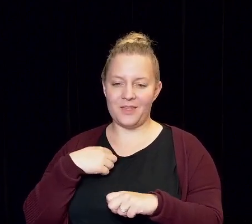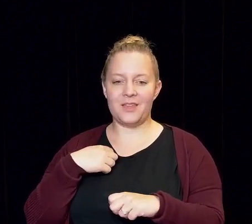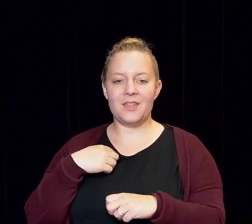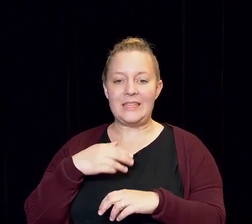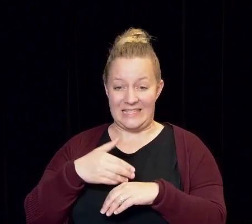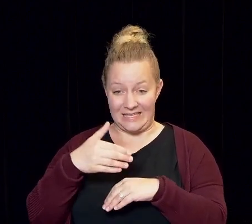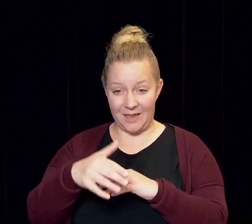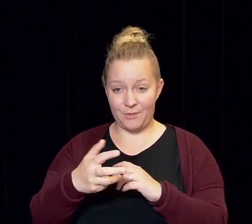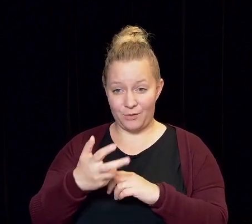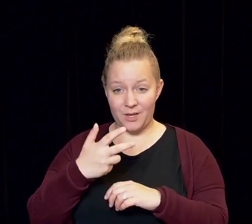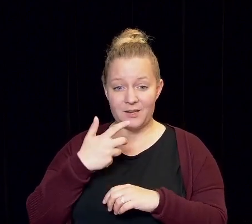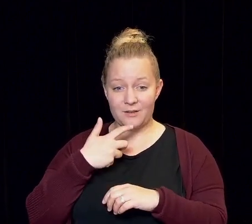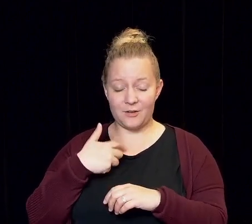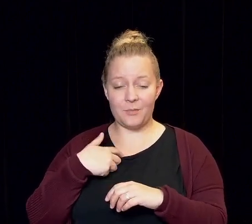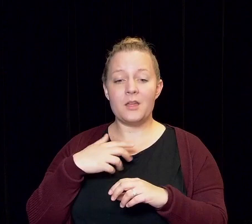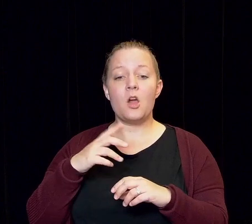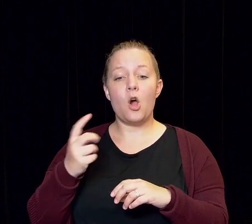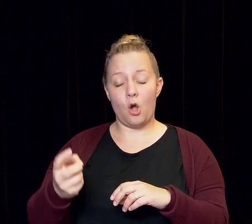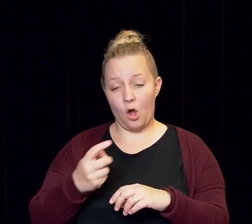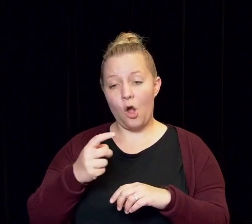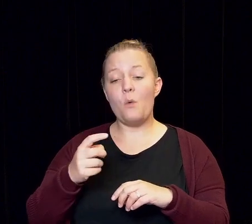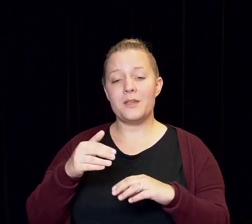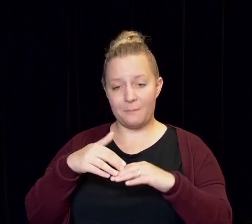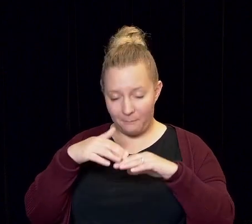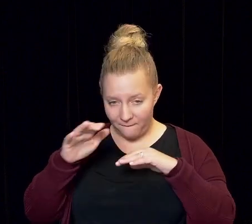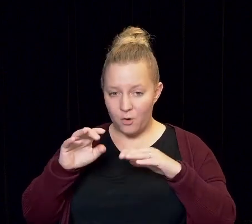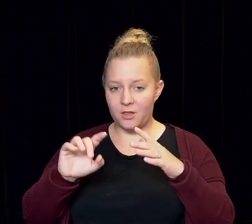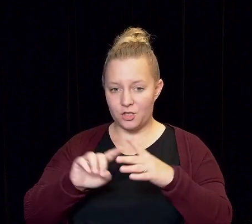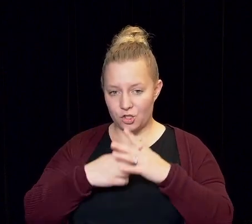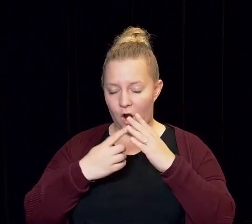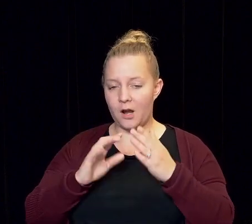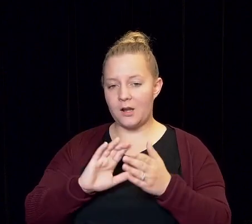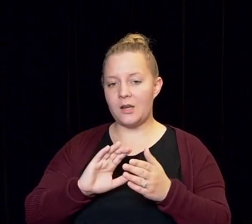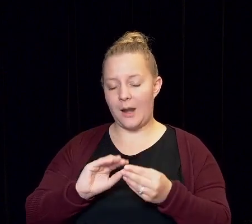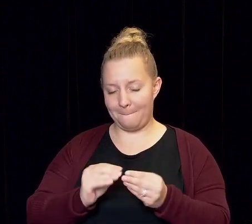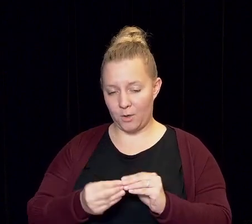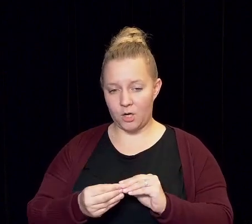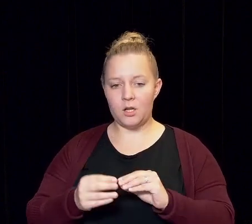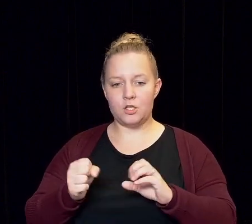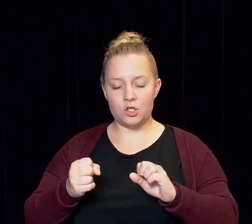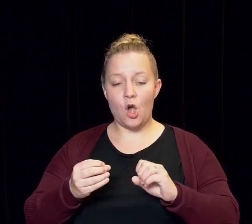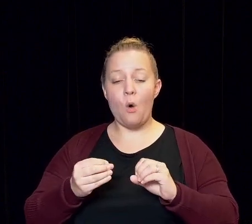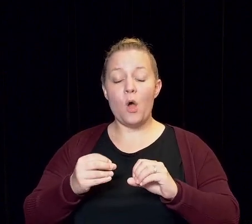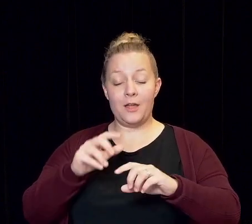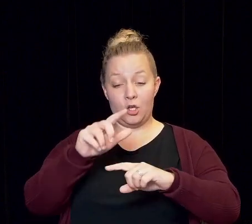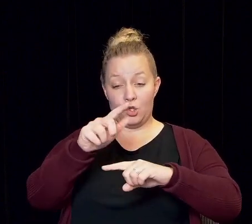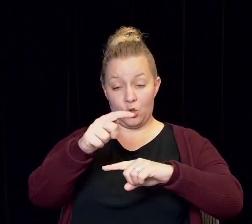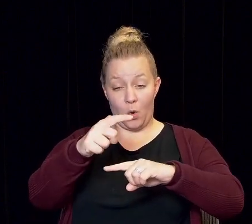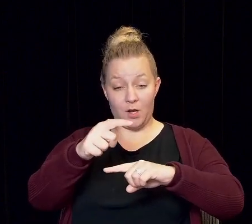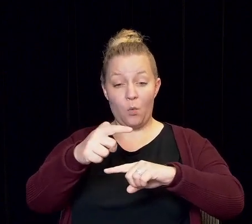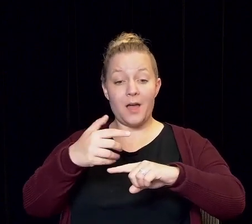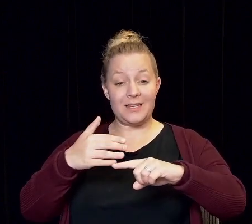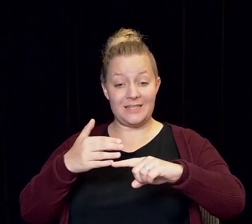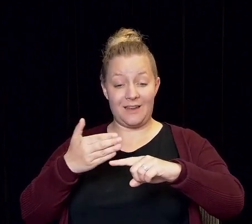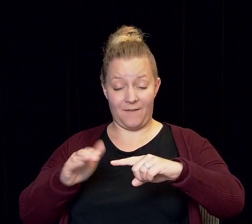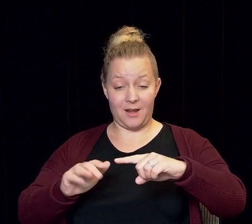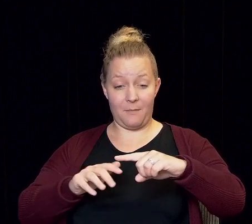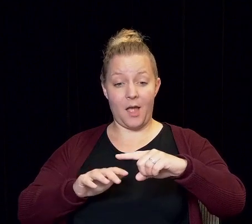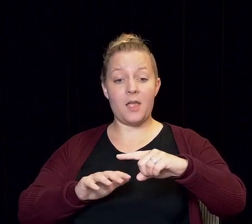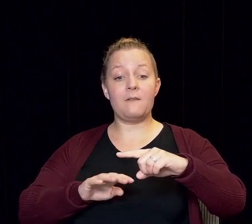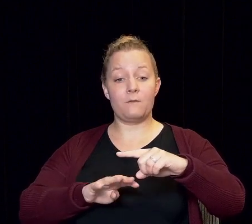put that amount of change always over the original amount that she had. So I'm going to put that 21 over the